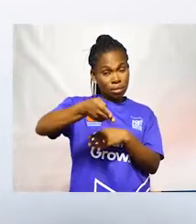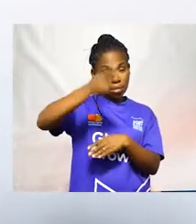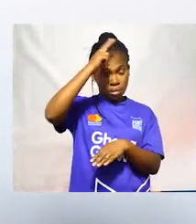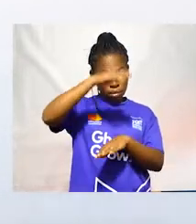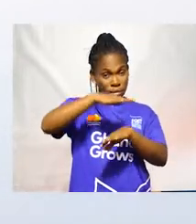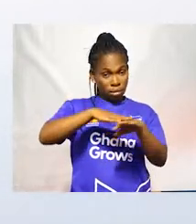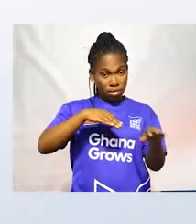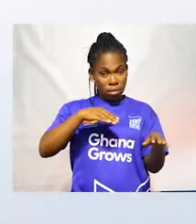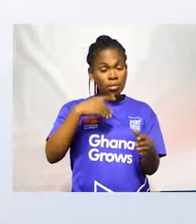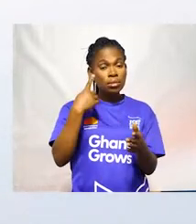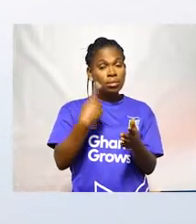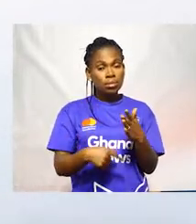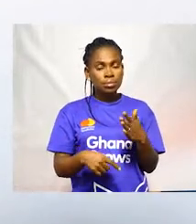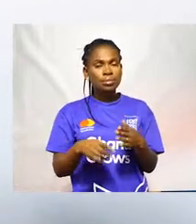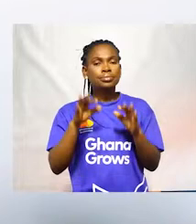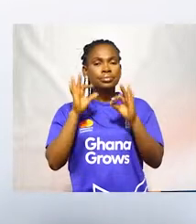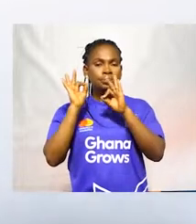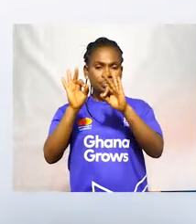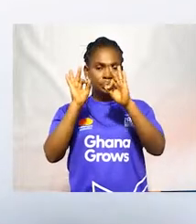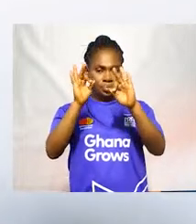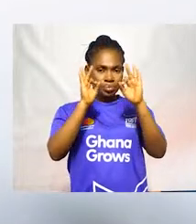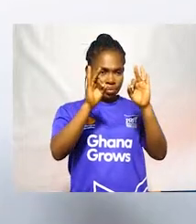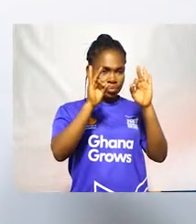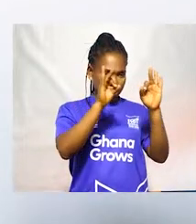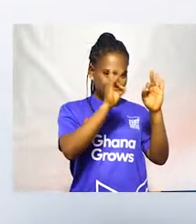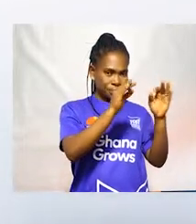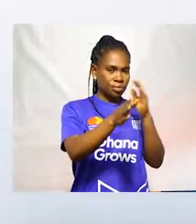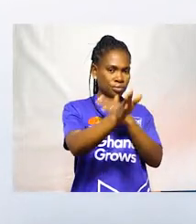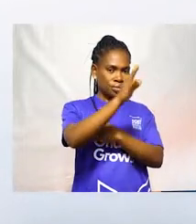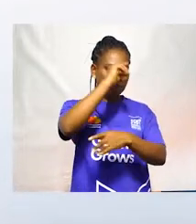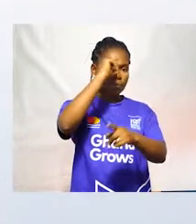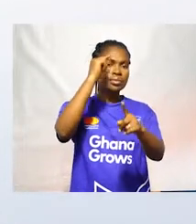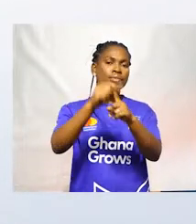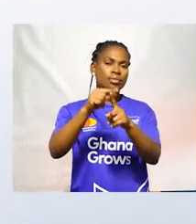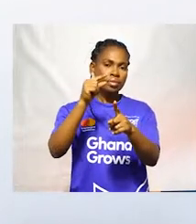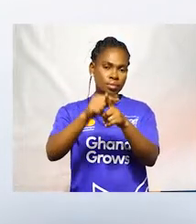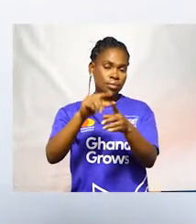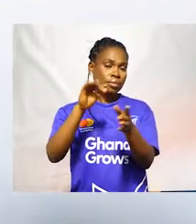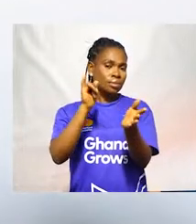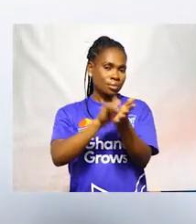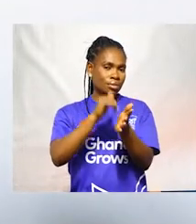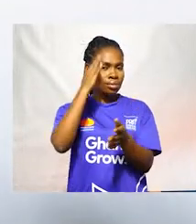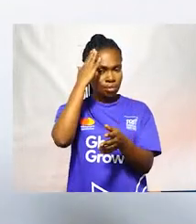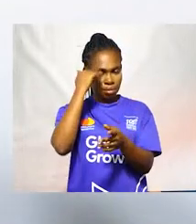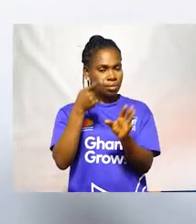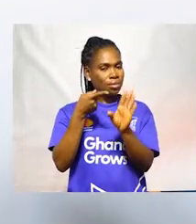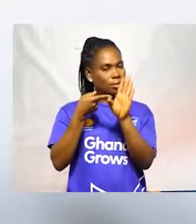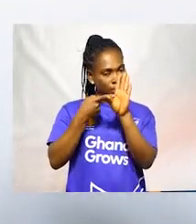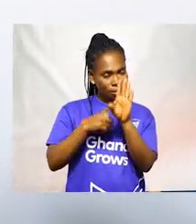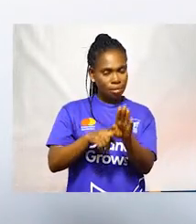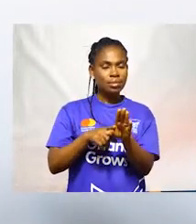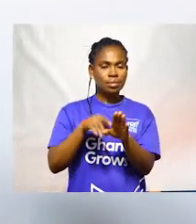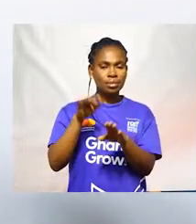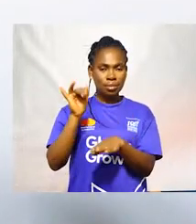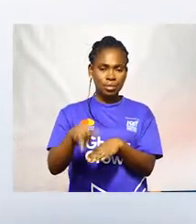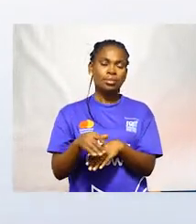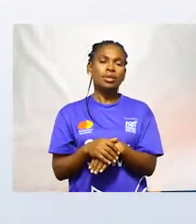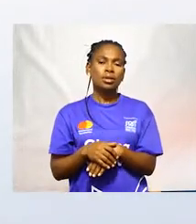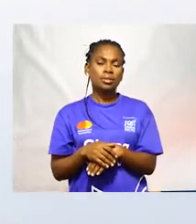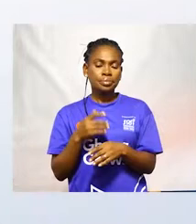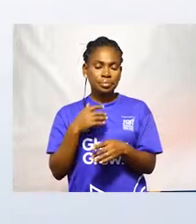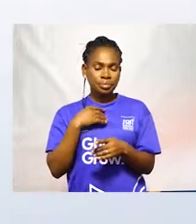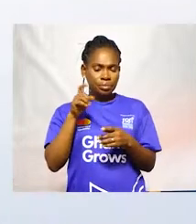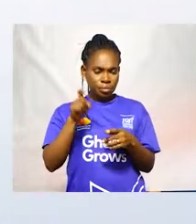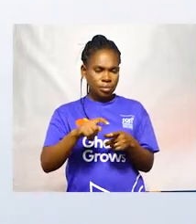to preach the gospel. So that's where the ministry came in. And I had to,